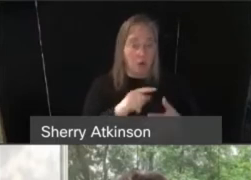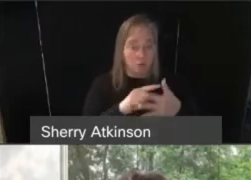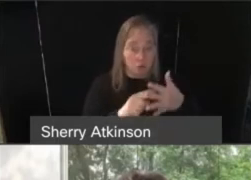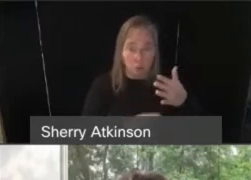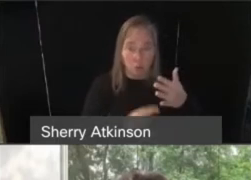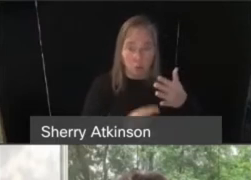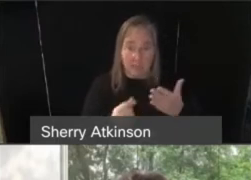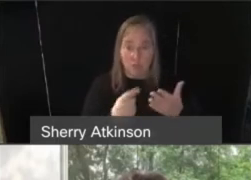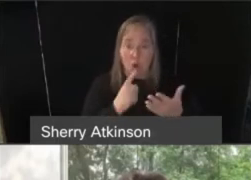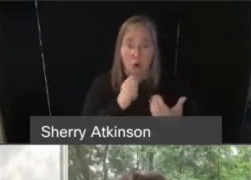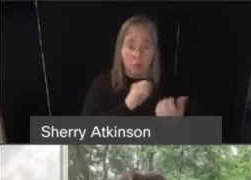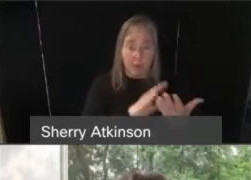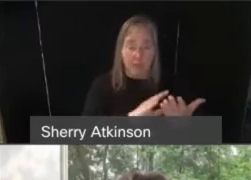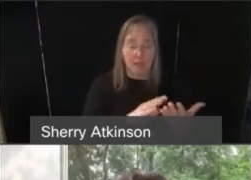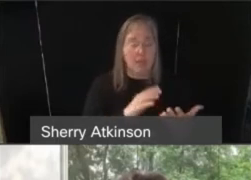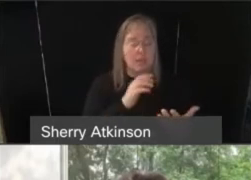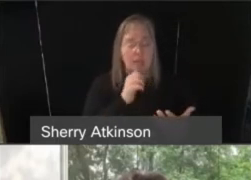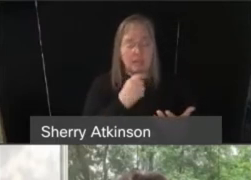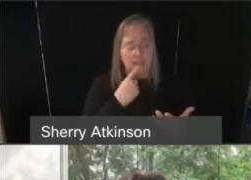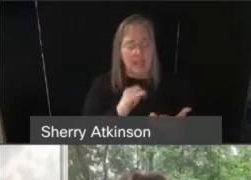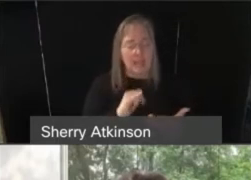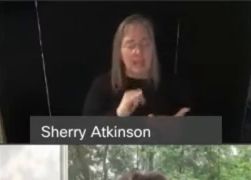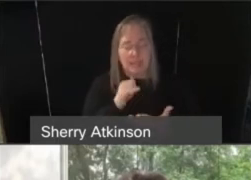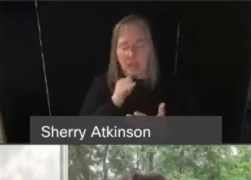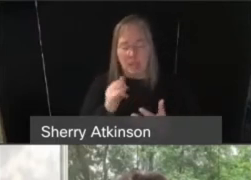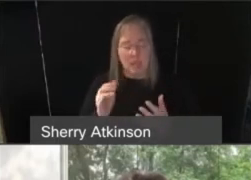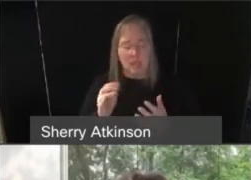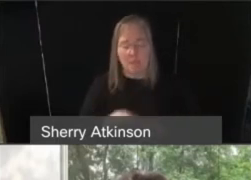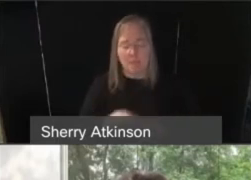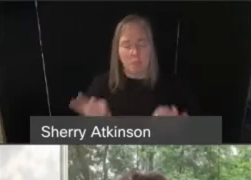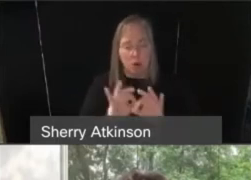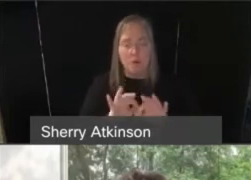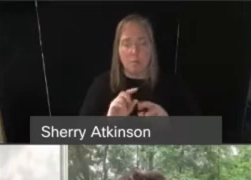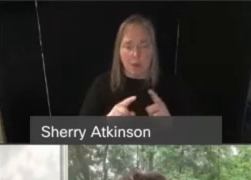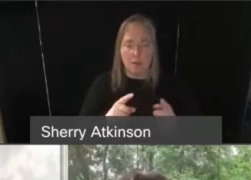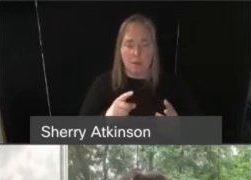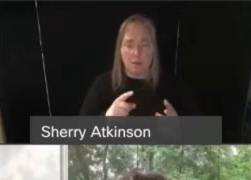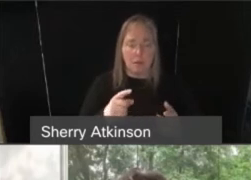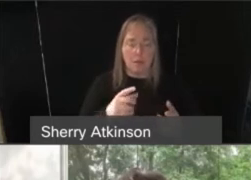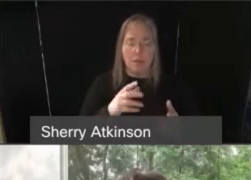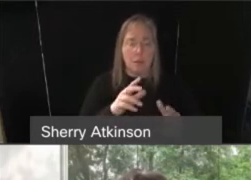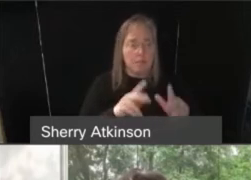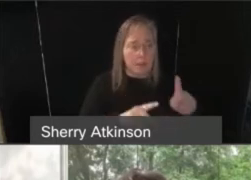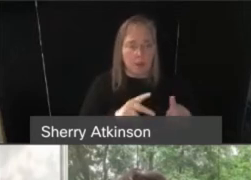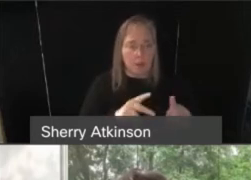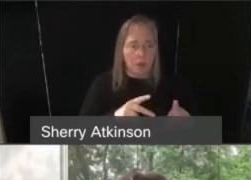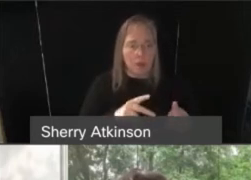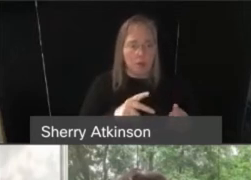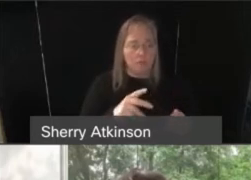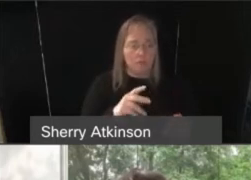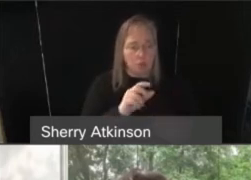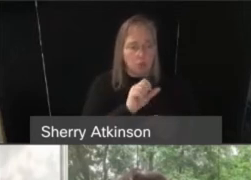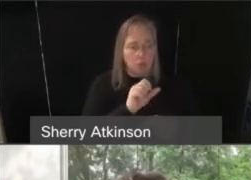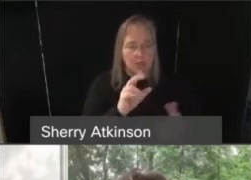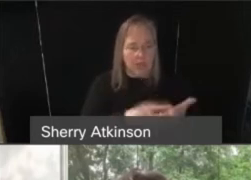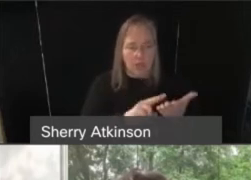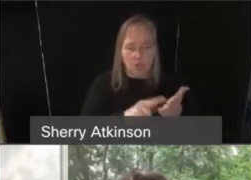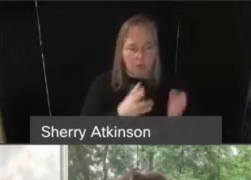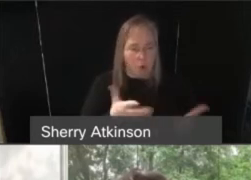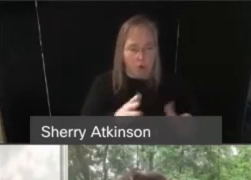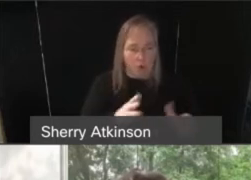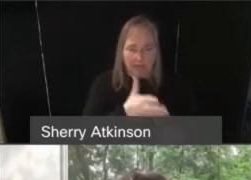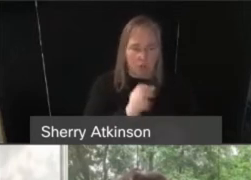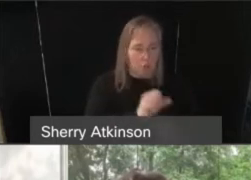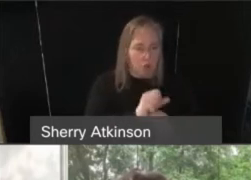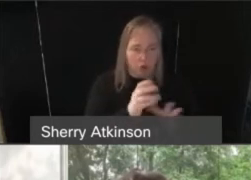Not to say that those are not important, but then, like, we're already there, a contractor is already working there, a concrete truck is already coming to that neighborhood. It's